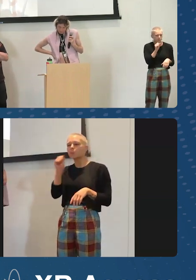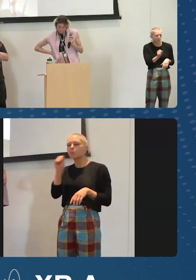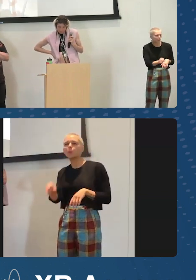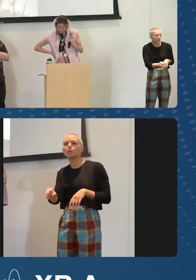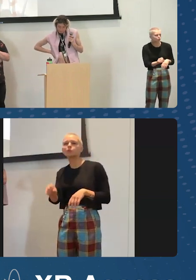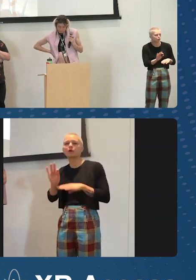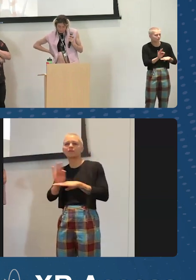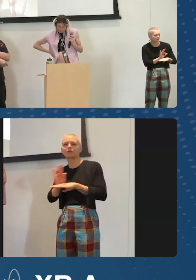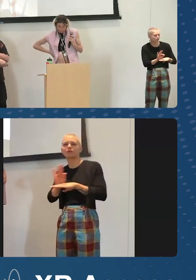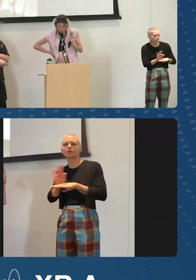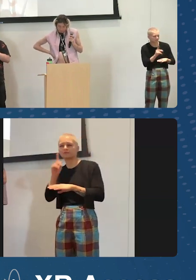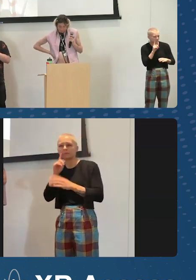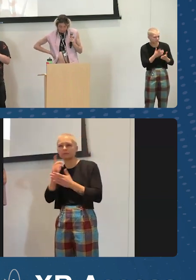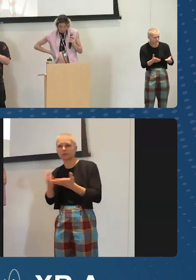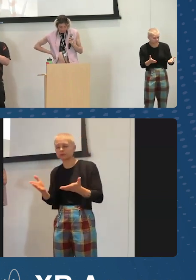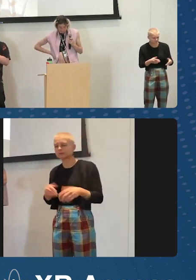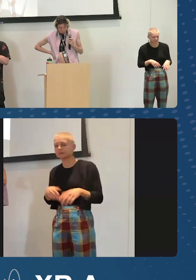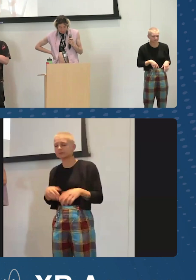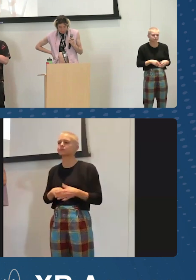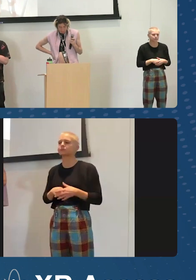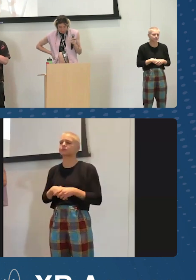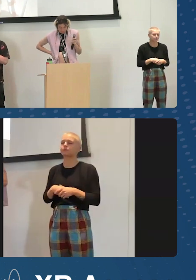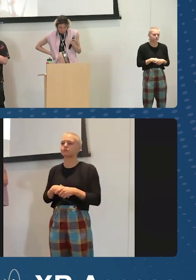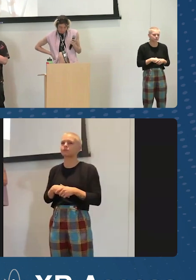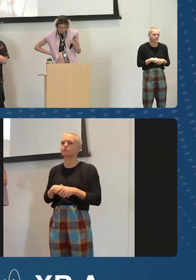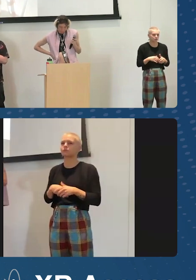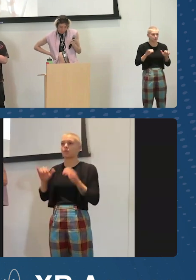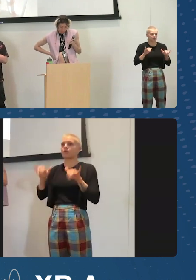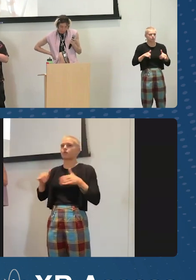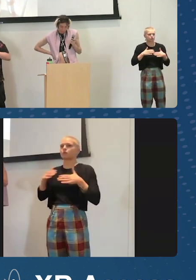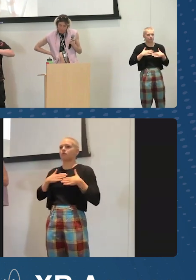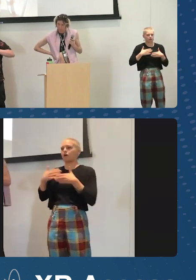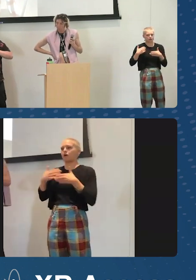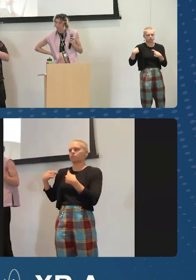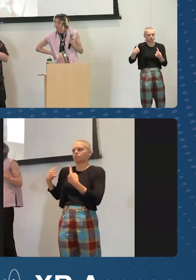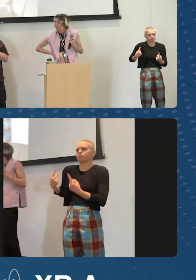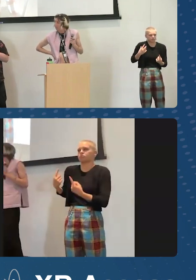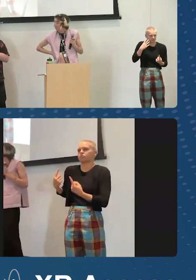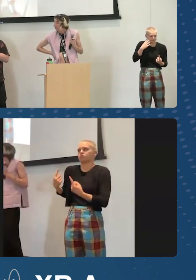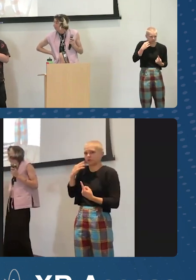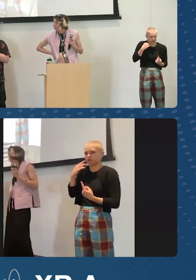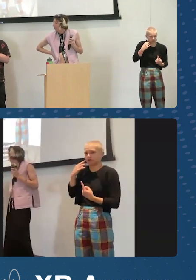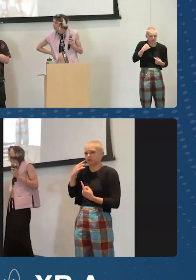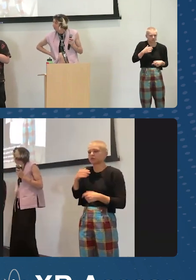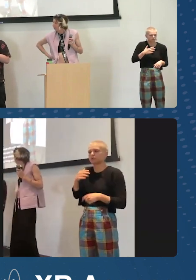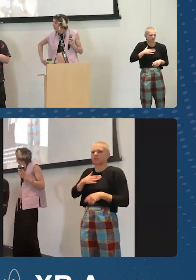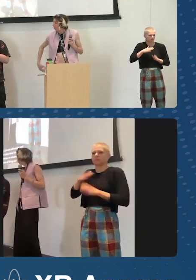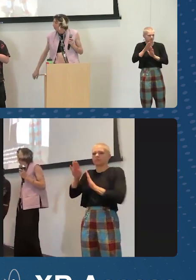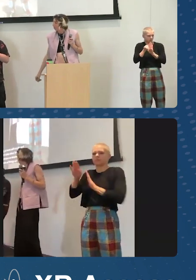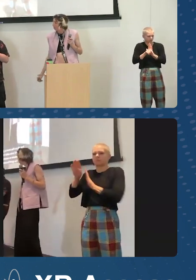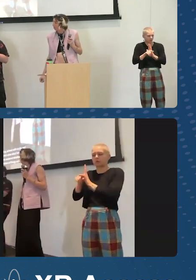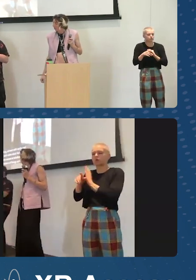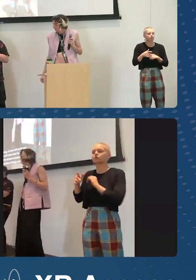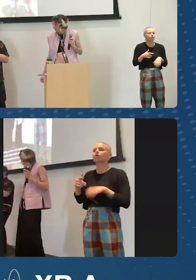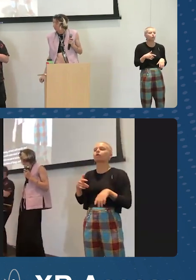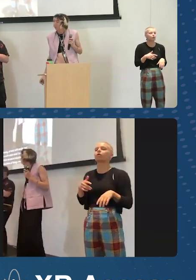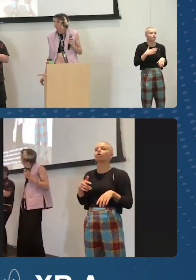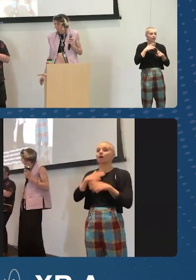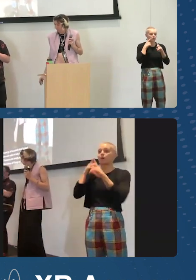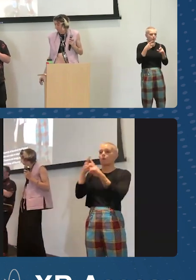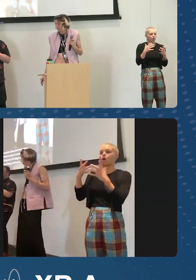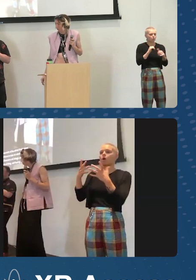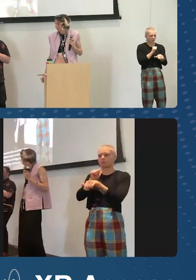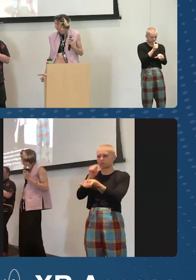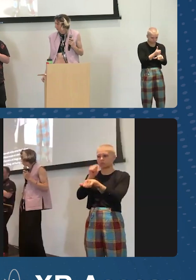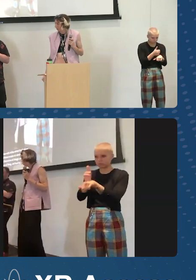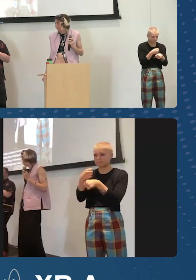functions of things and that sort of thing, like having that sort of background meant that I'm just going to make this so that I know that it works, right?